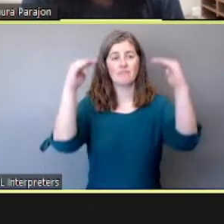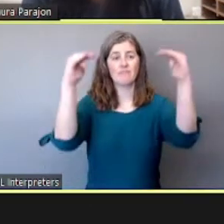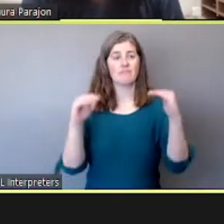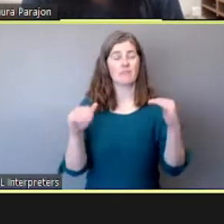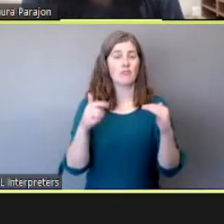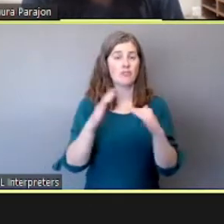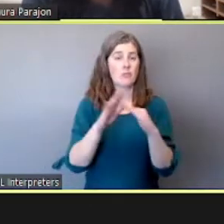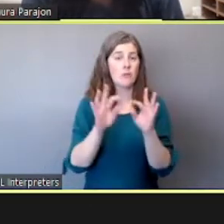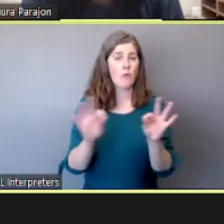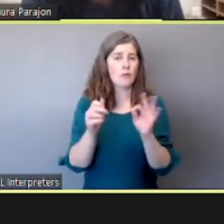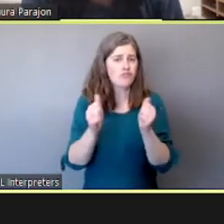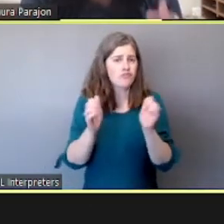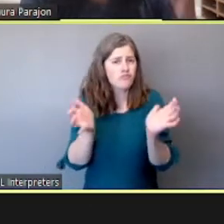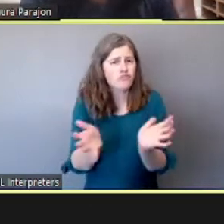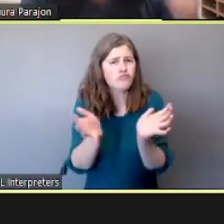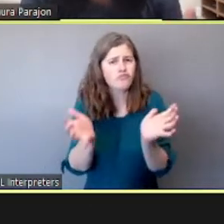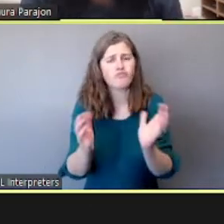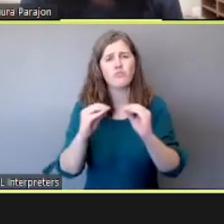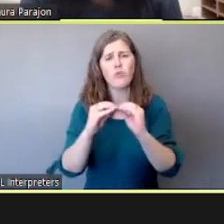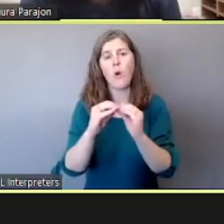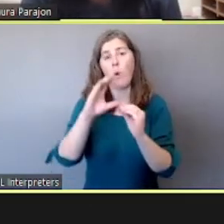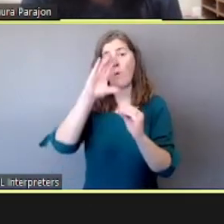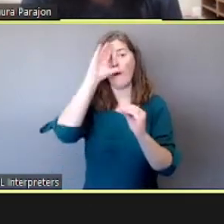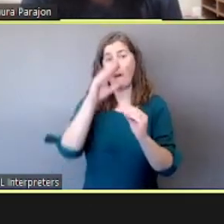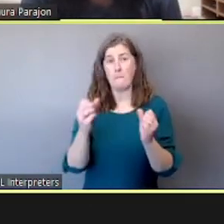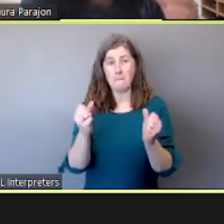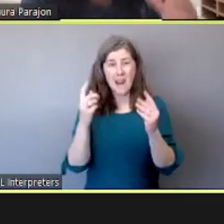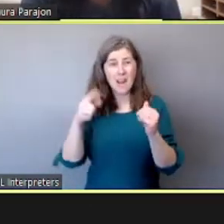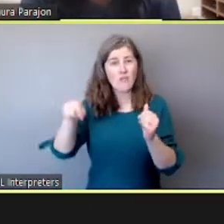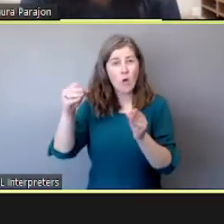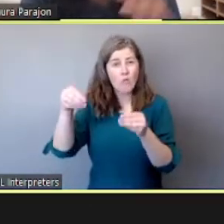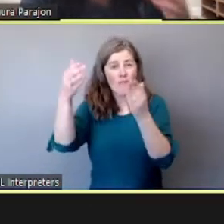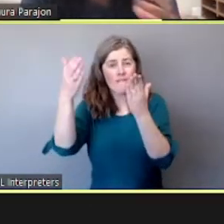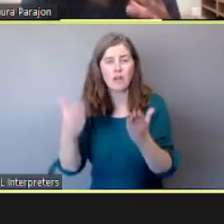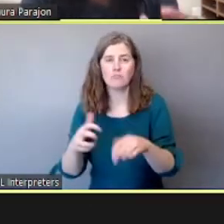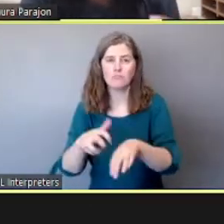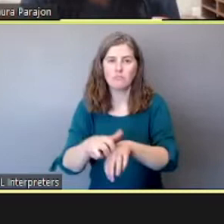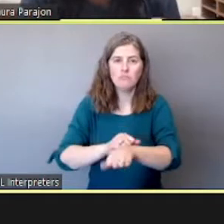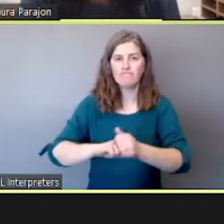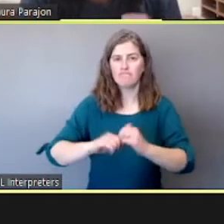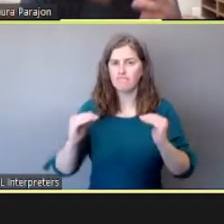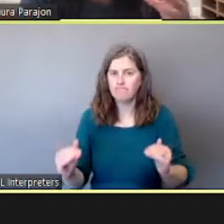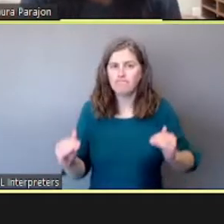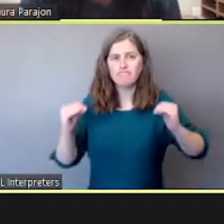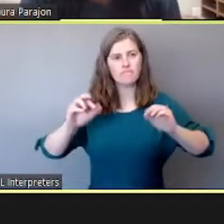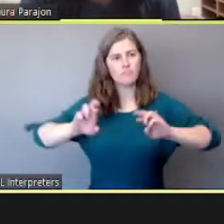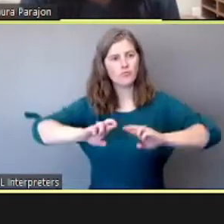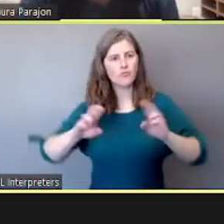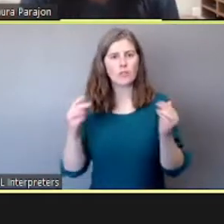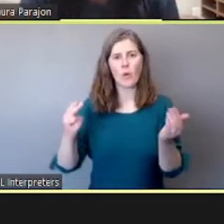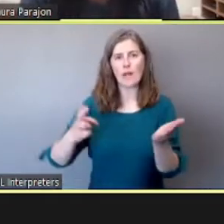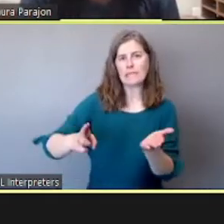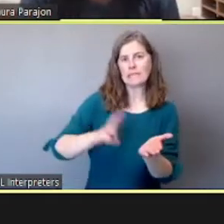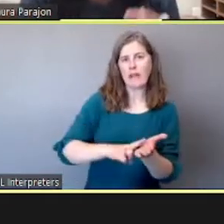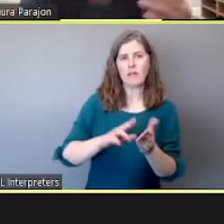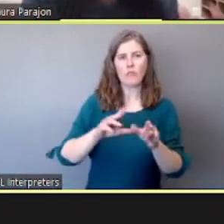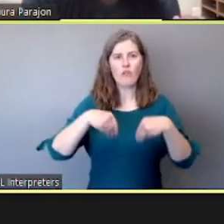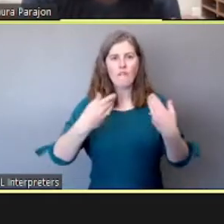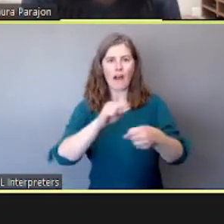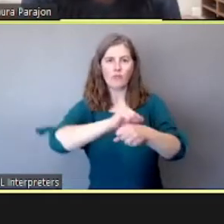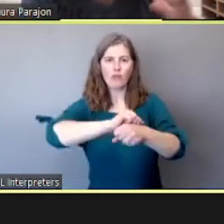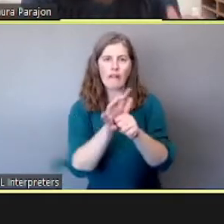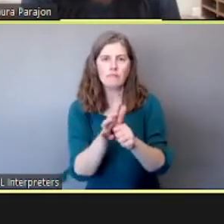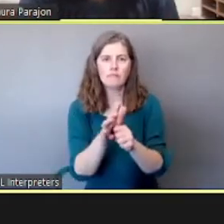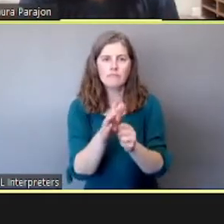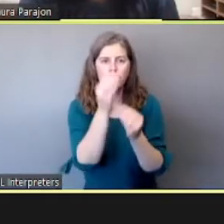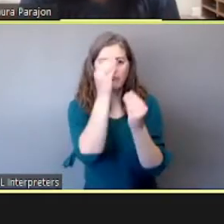really trying to encourage, we know that so many of you providers have stepped up and really gotten signed up to be a COVID provider. We also know we